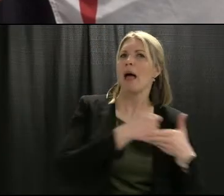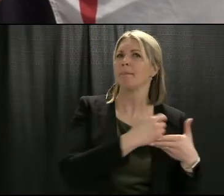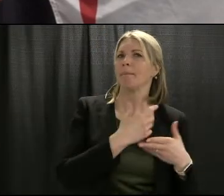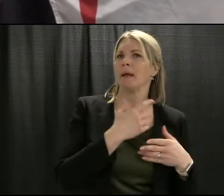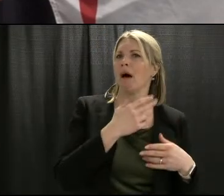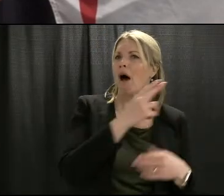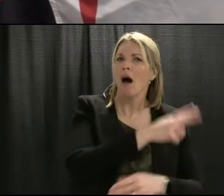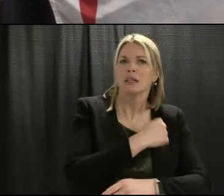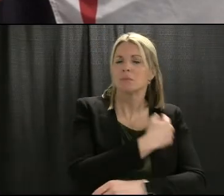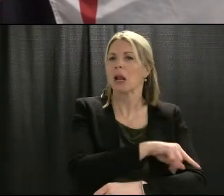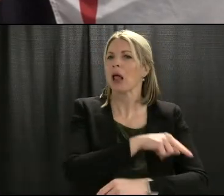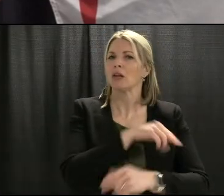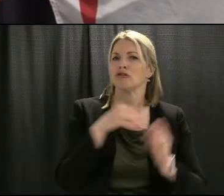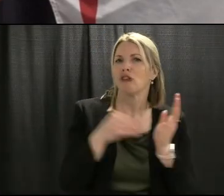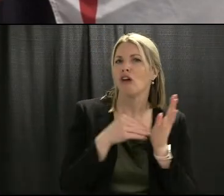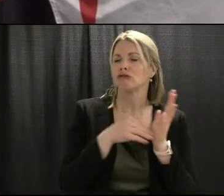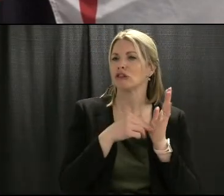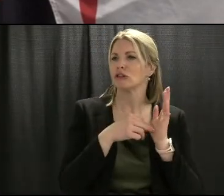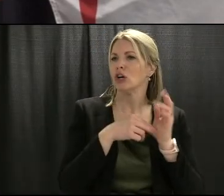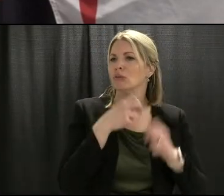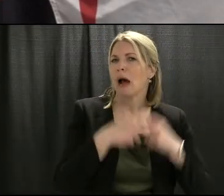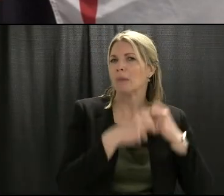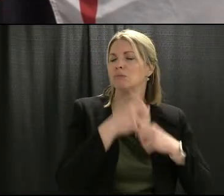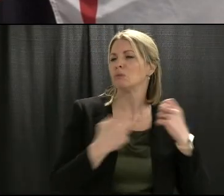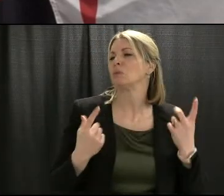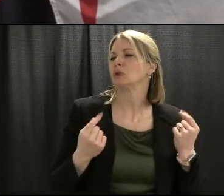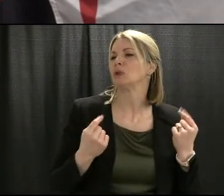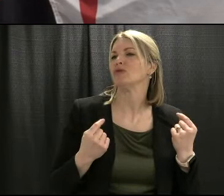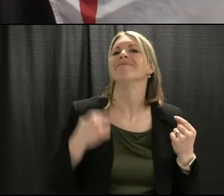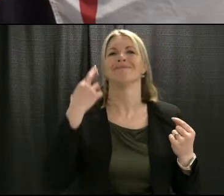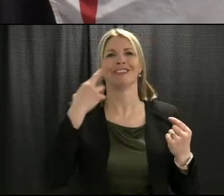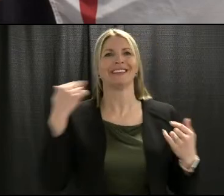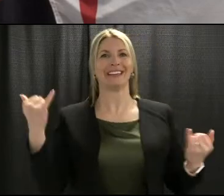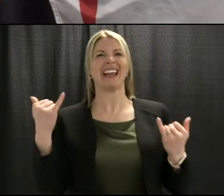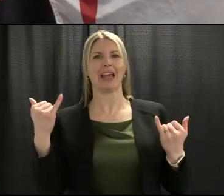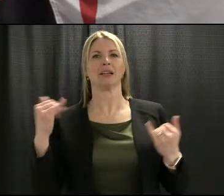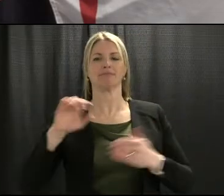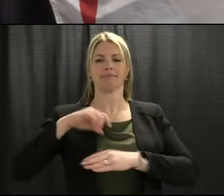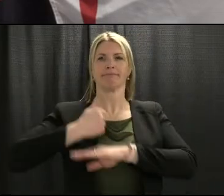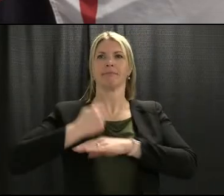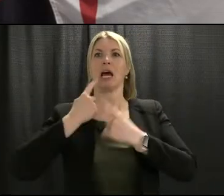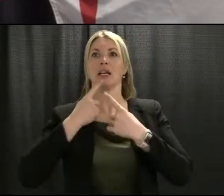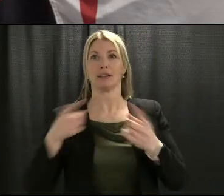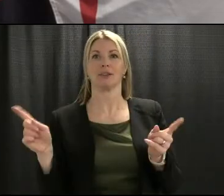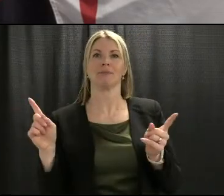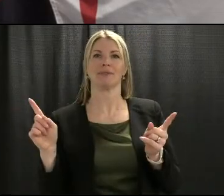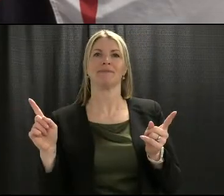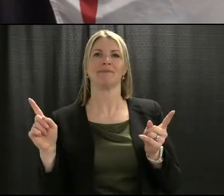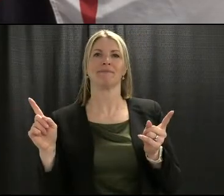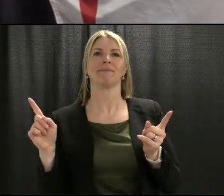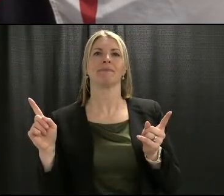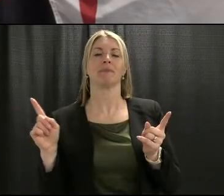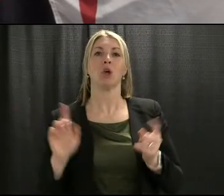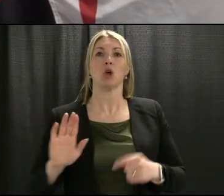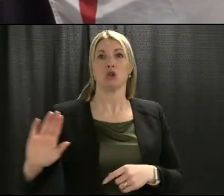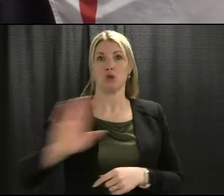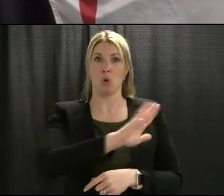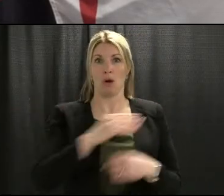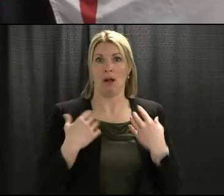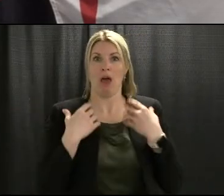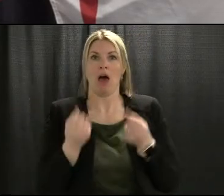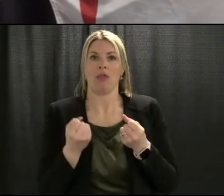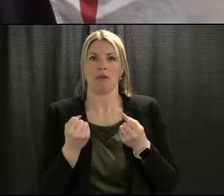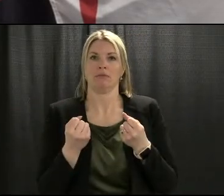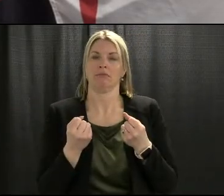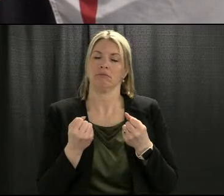today and why we have developed this platform. Your health is our priority. Budget